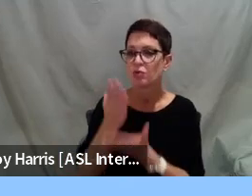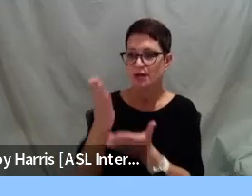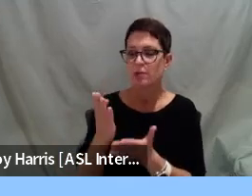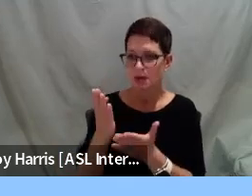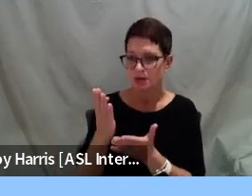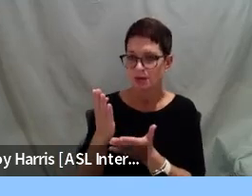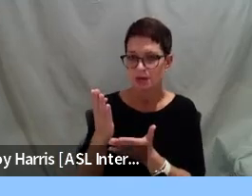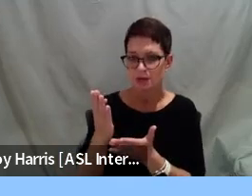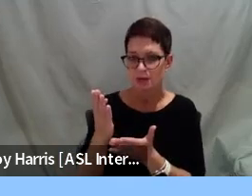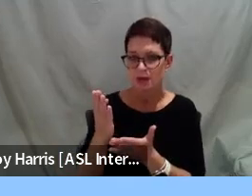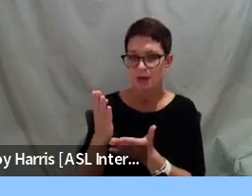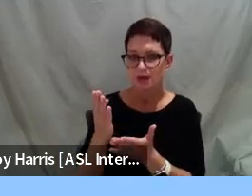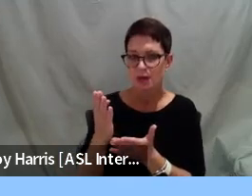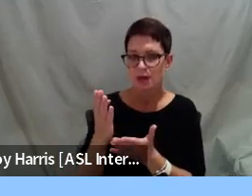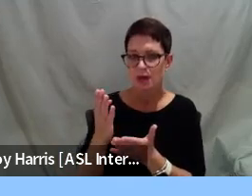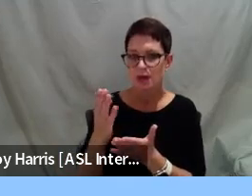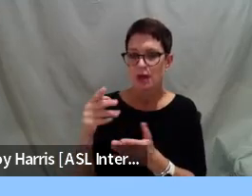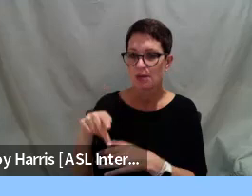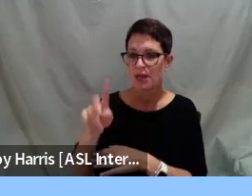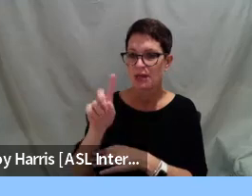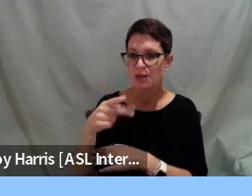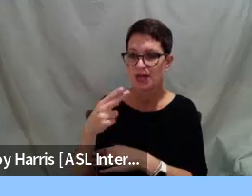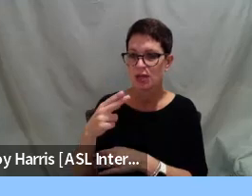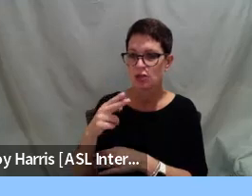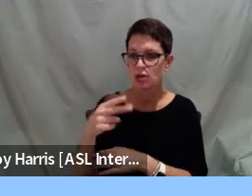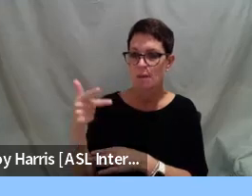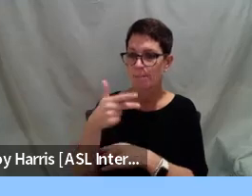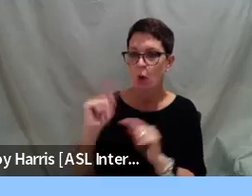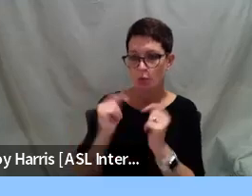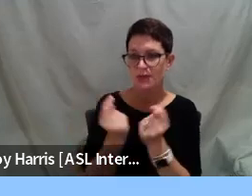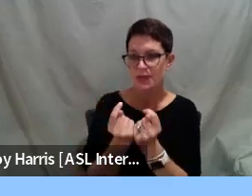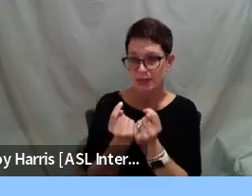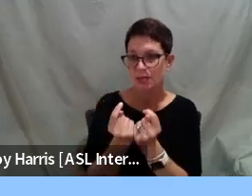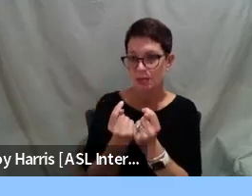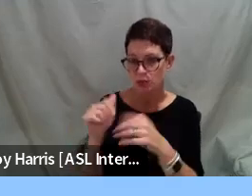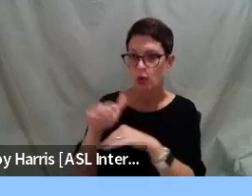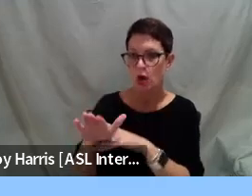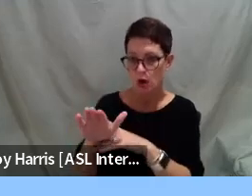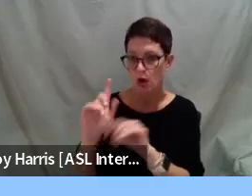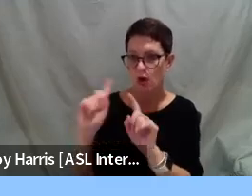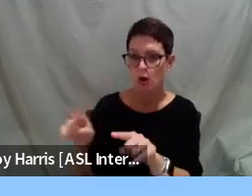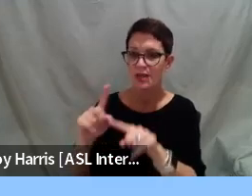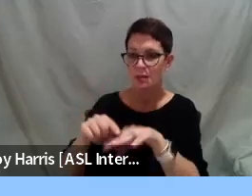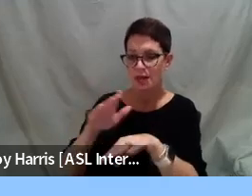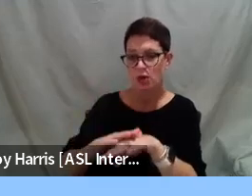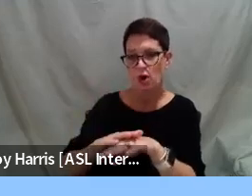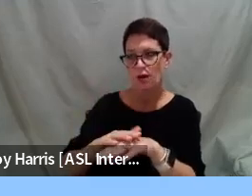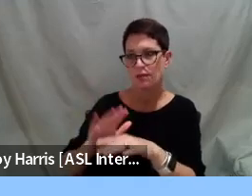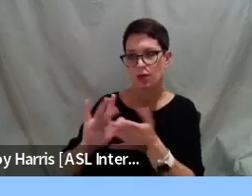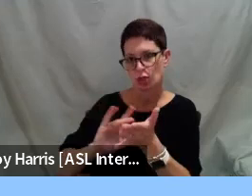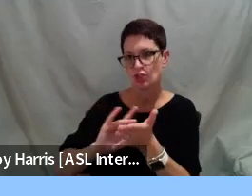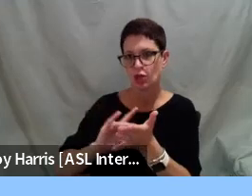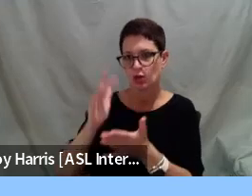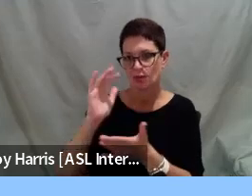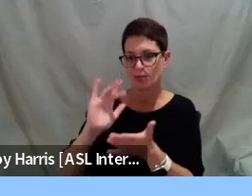a Philadelphia Department of Public Health mobile team, depending on the caller's medical concerns.